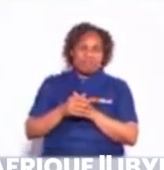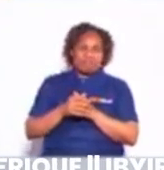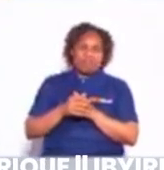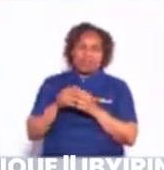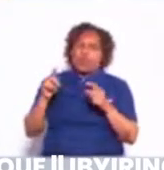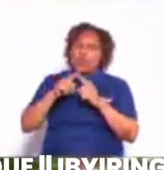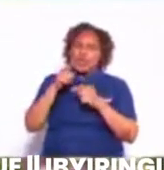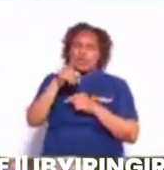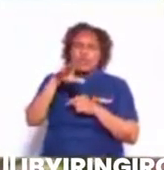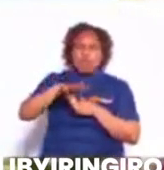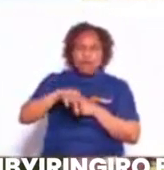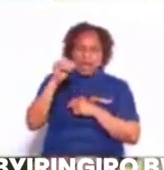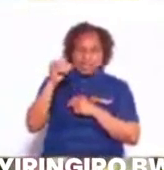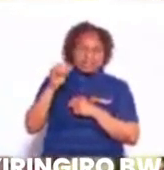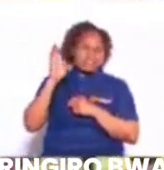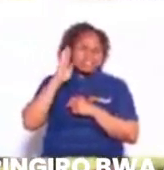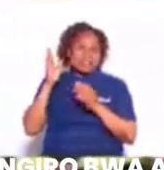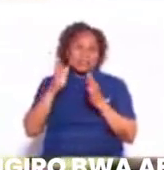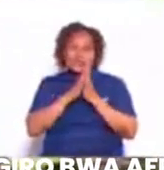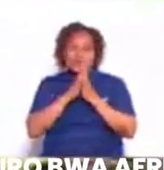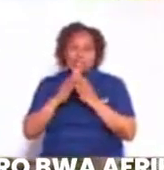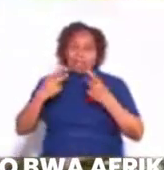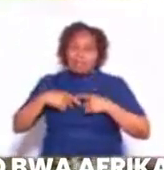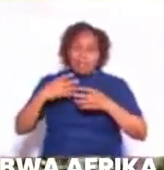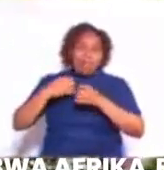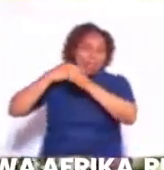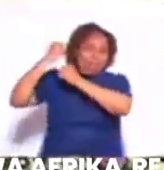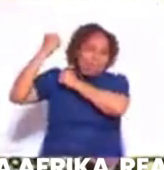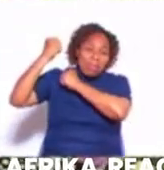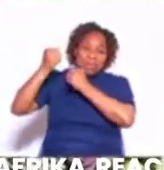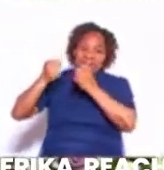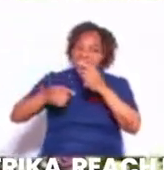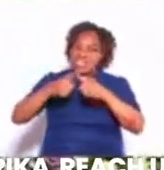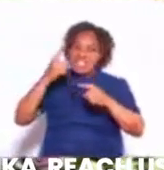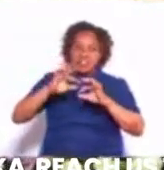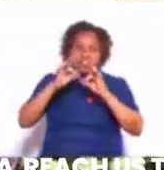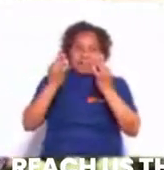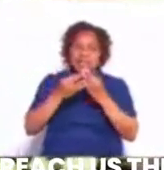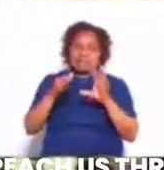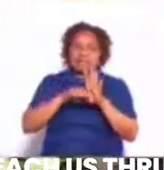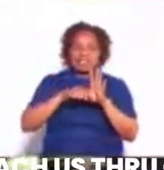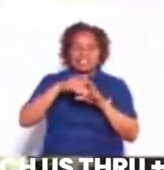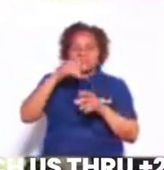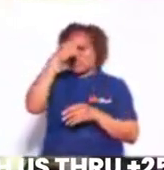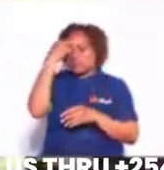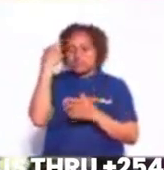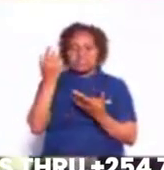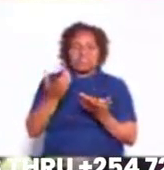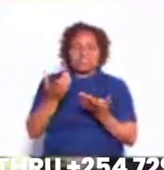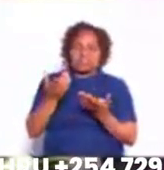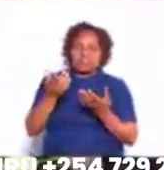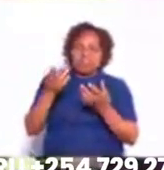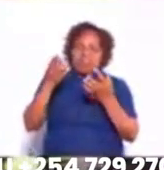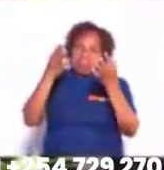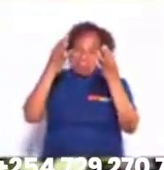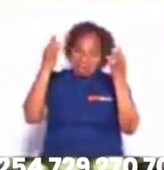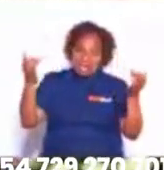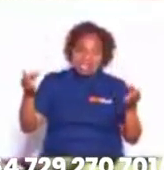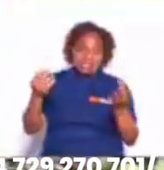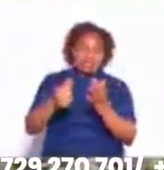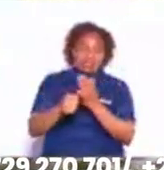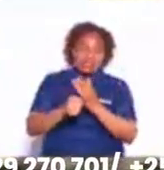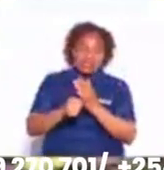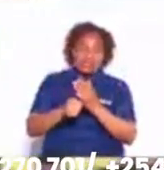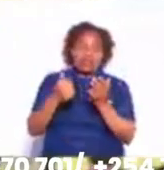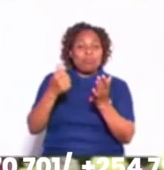When you find or you hear these stories, like people have committed suicide, they have killed family members because of marriage issues, the problem is